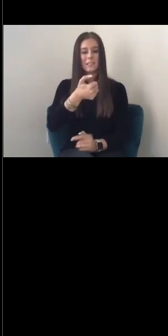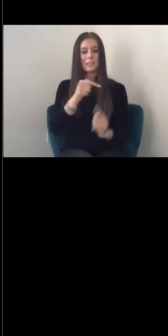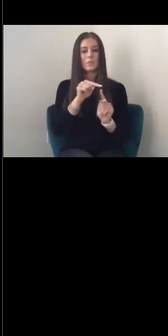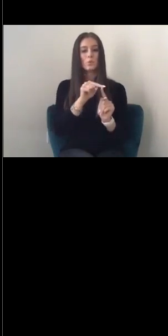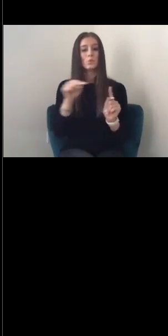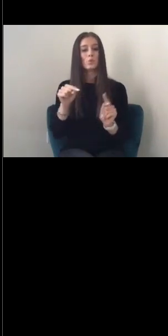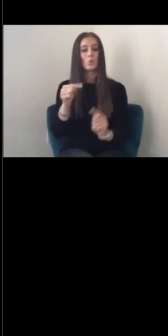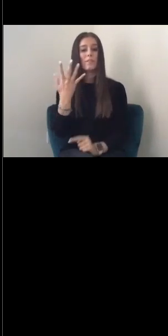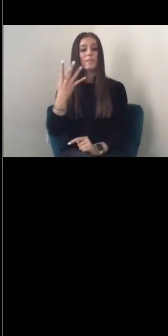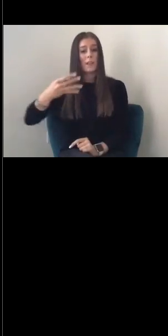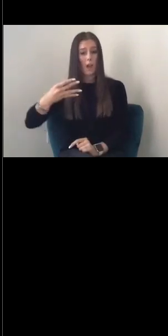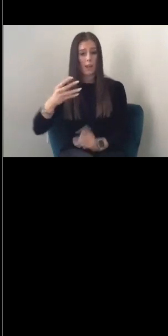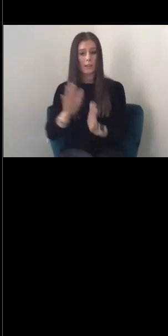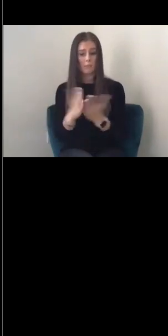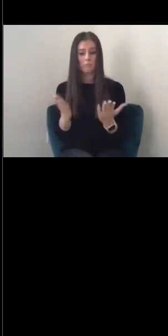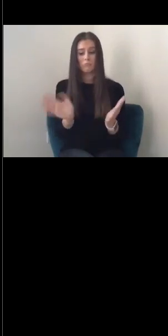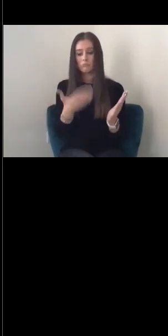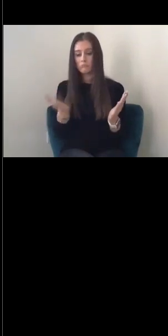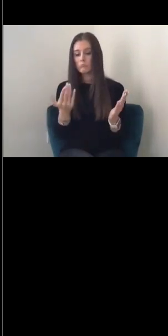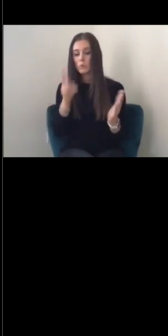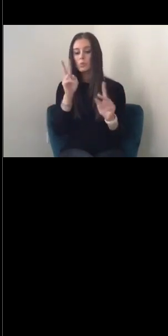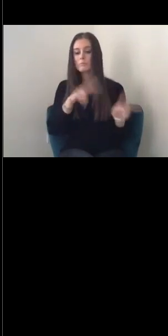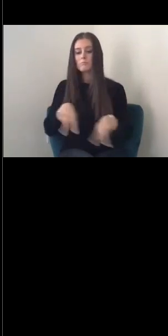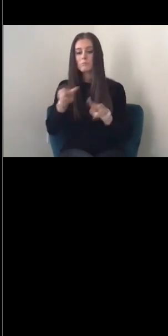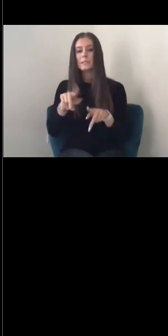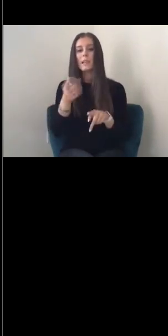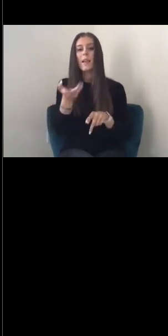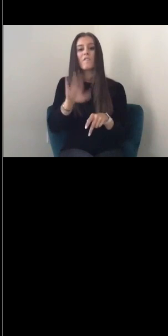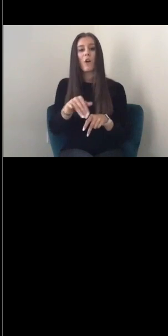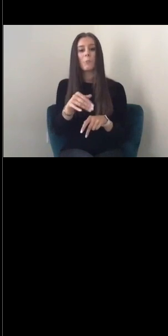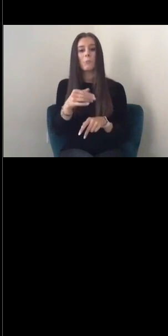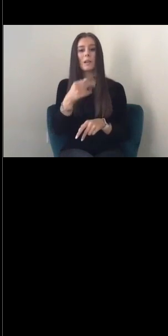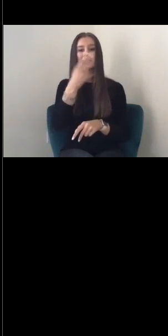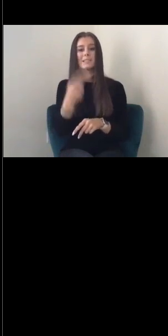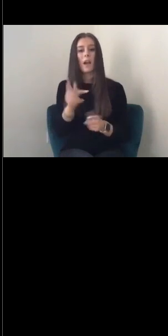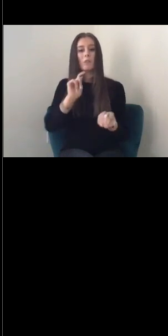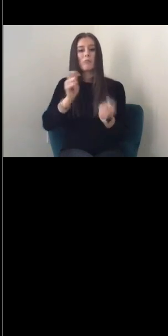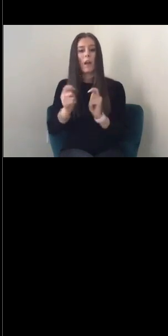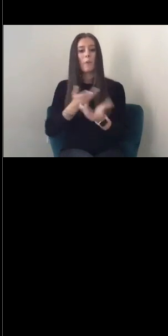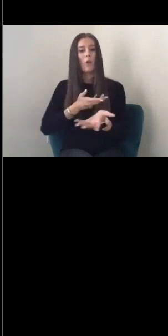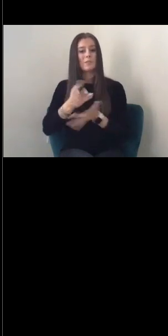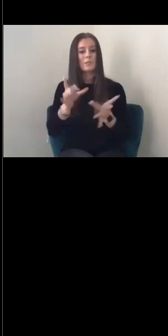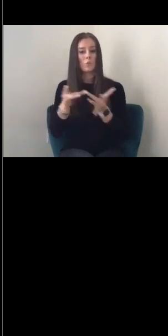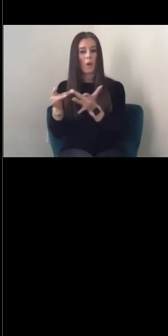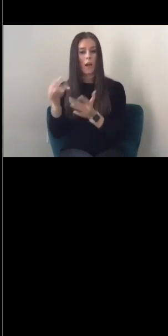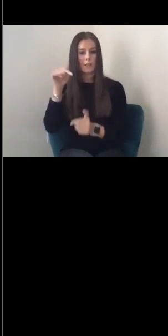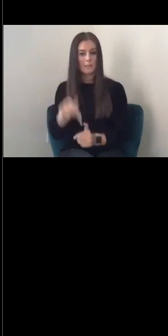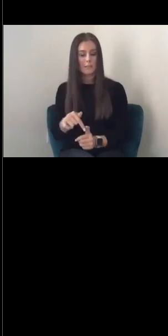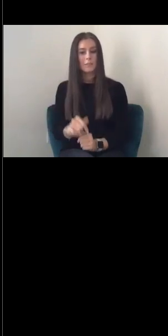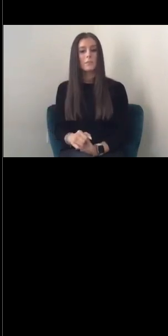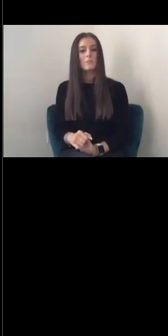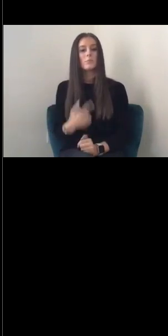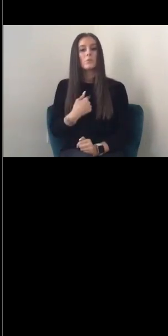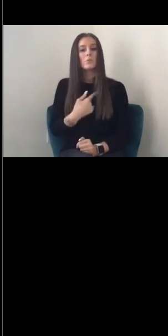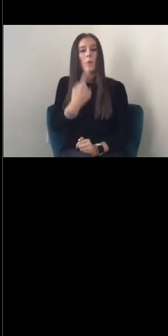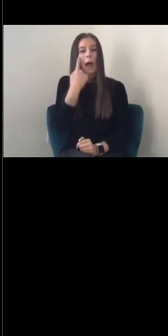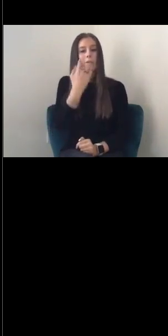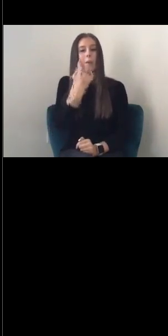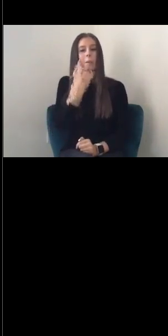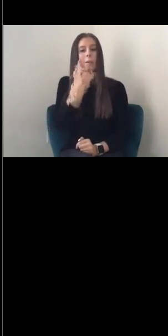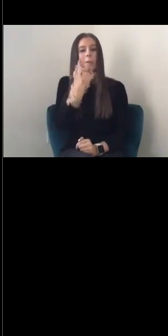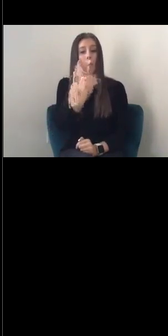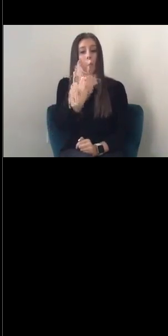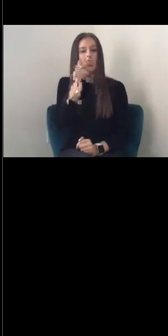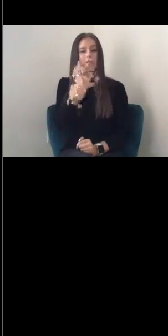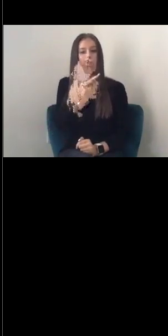58 to 59 of the Guide to Design Refinement consultation. Starting with number 1, this